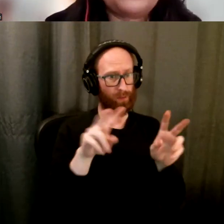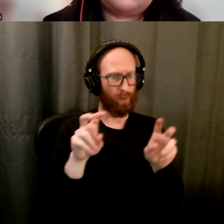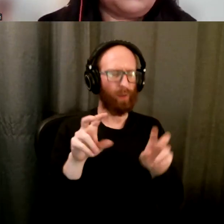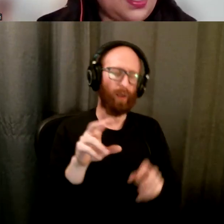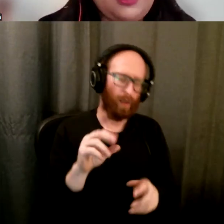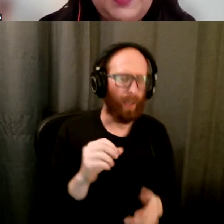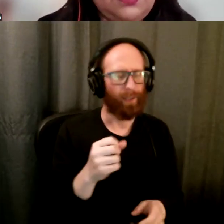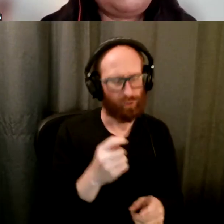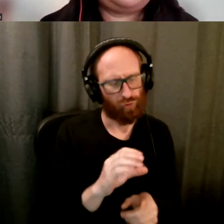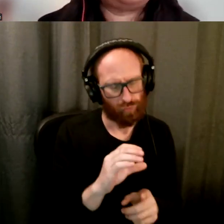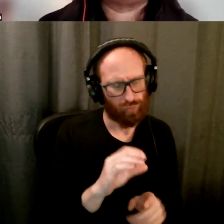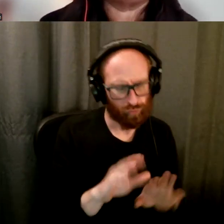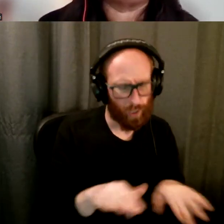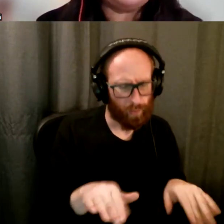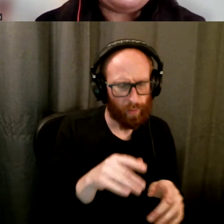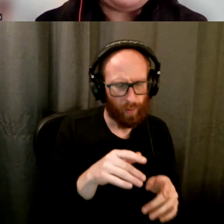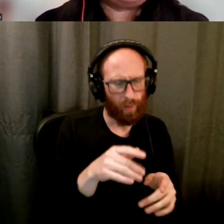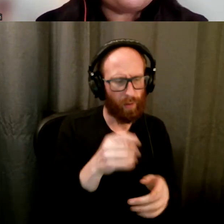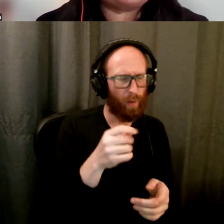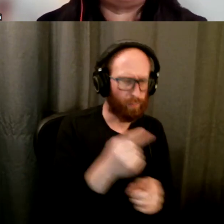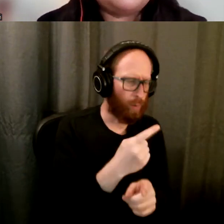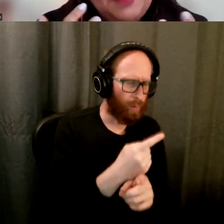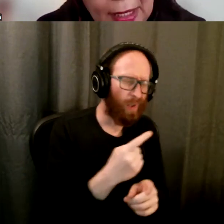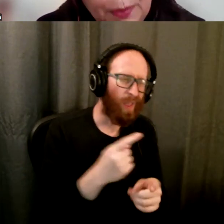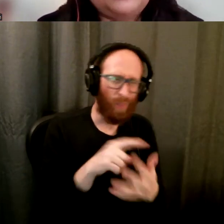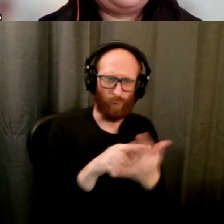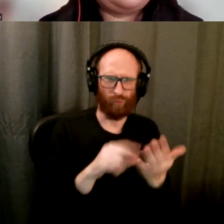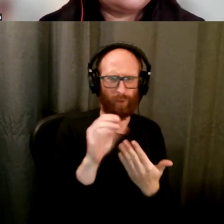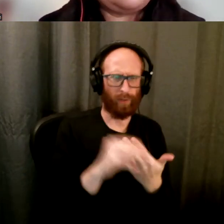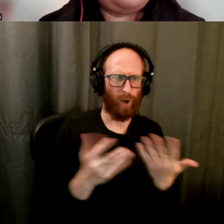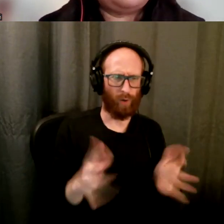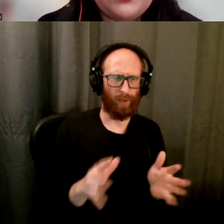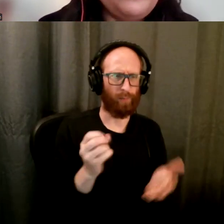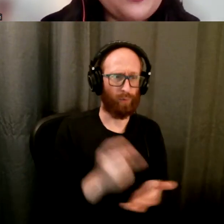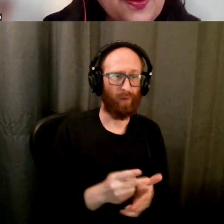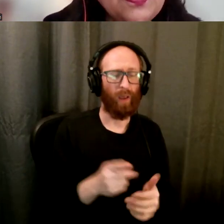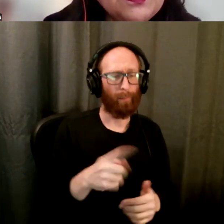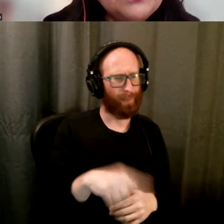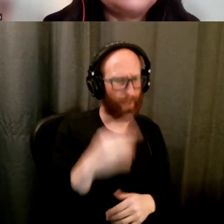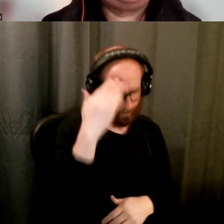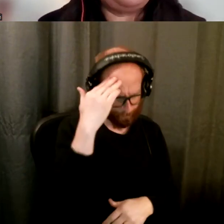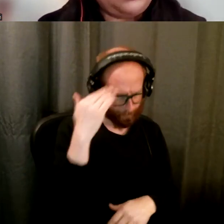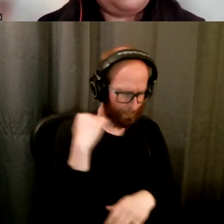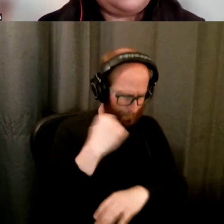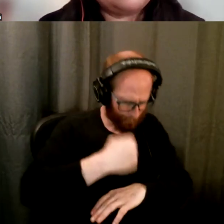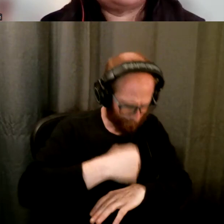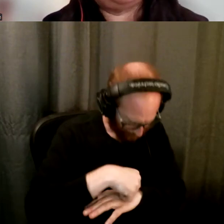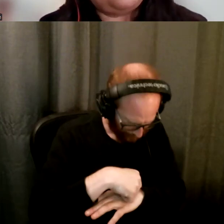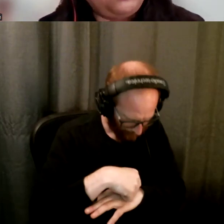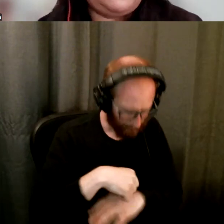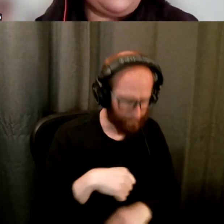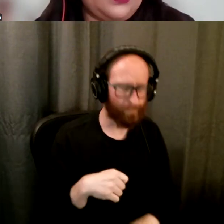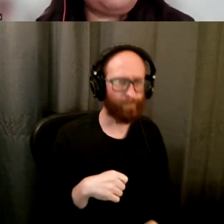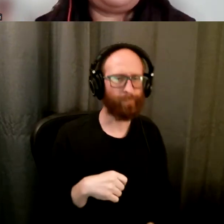those curriculum have been already approved. Those children immediately put their heads down, and we know they are.